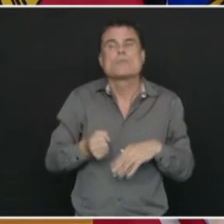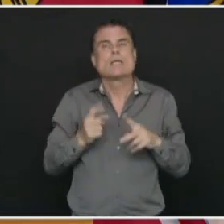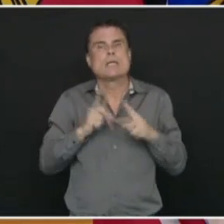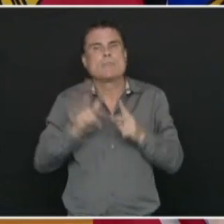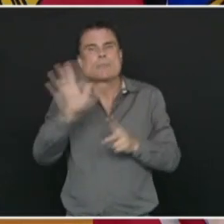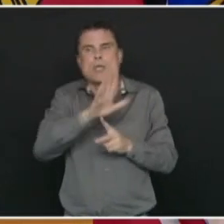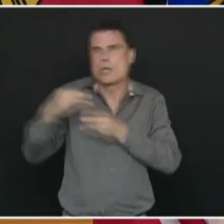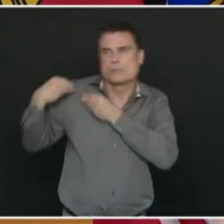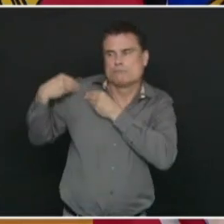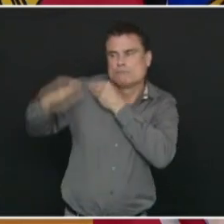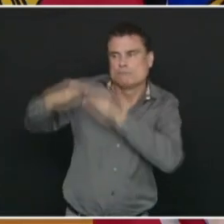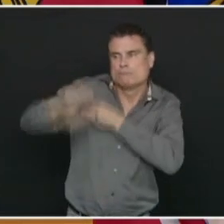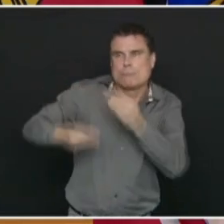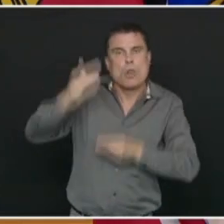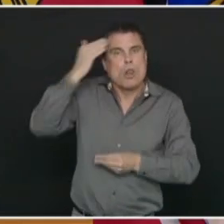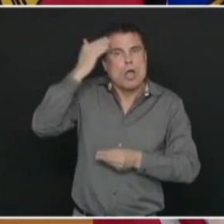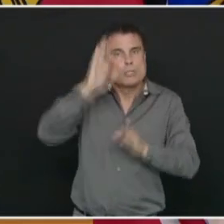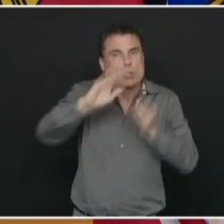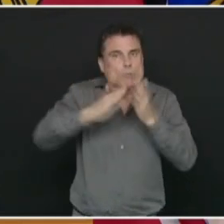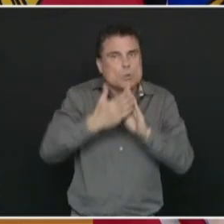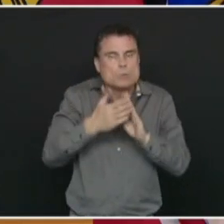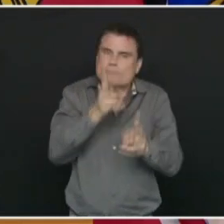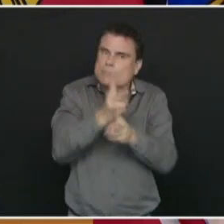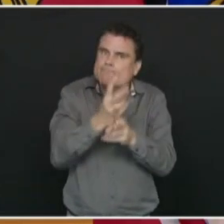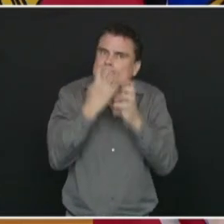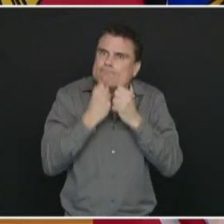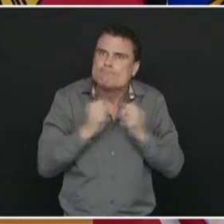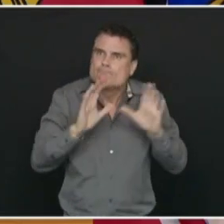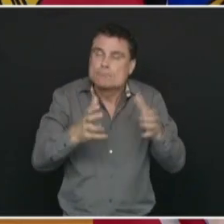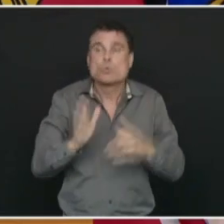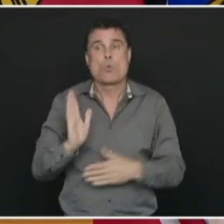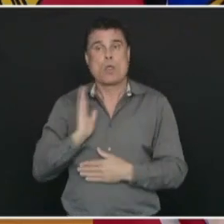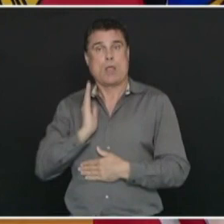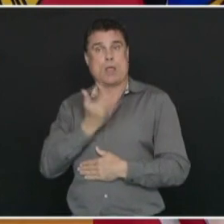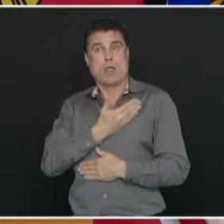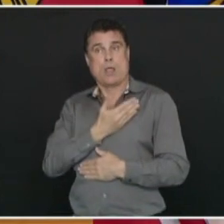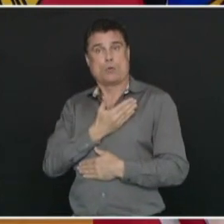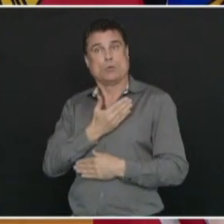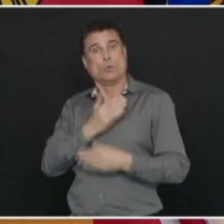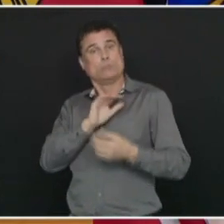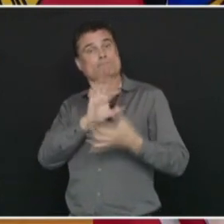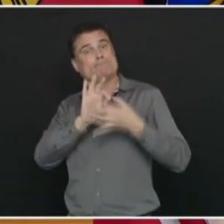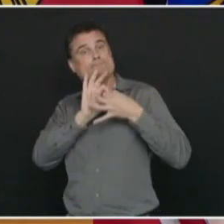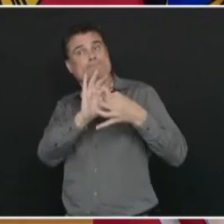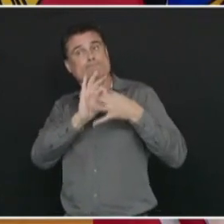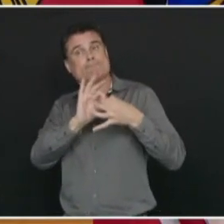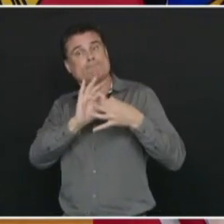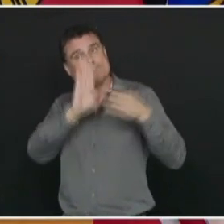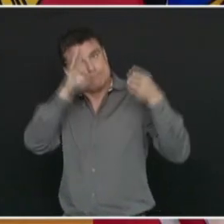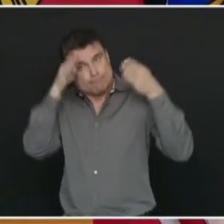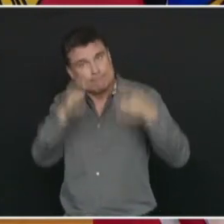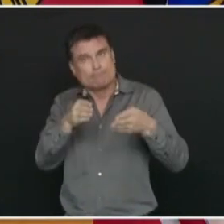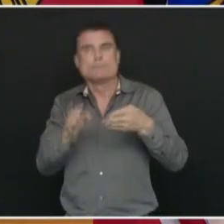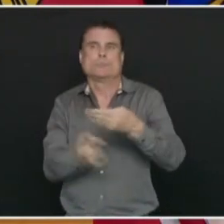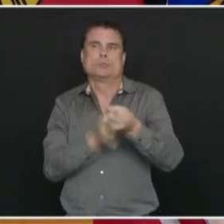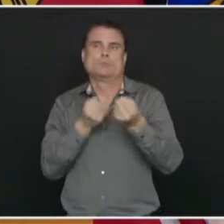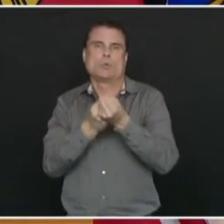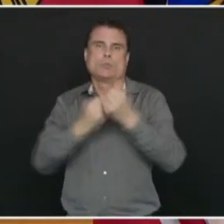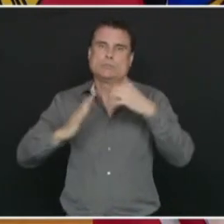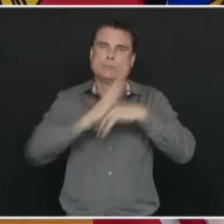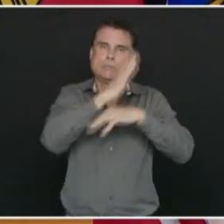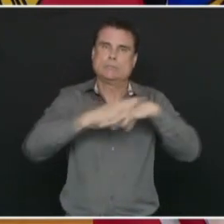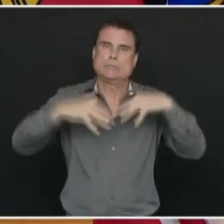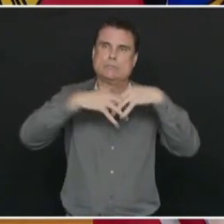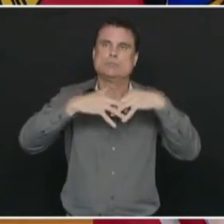side in some cases, or people who are living in urban areas, so that they can remain connected to